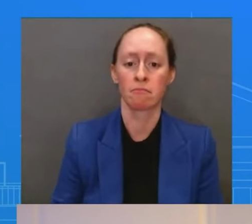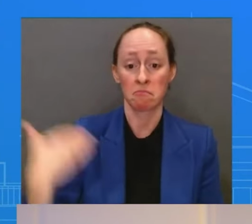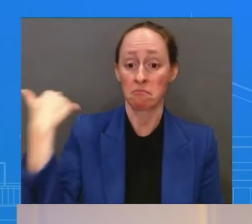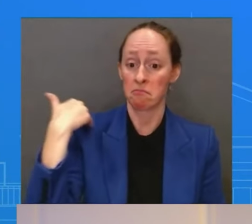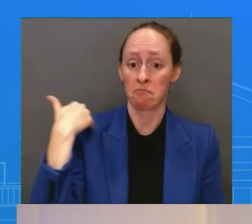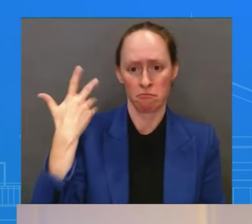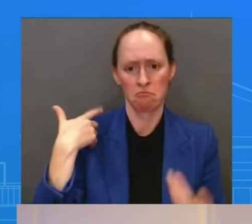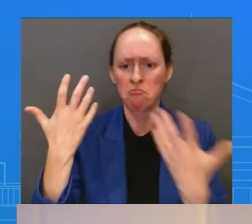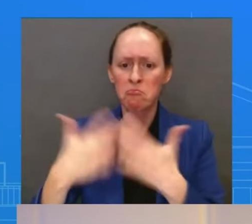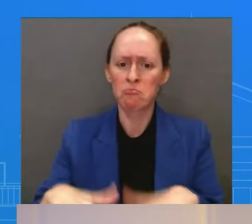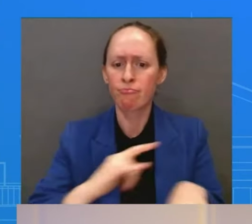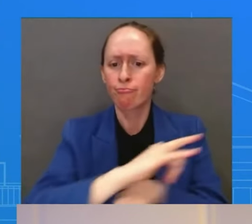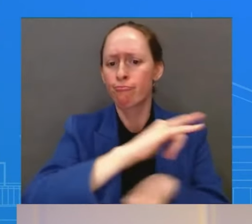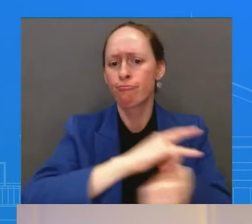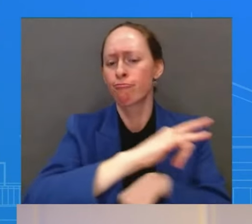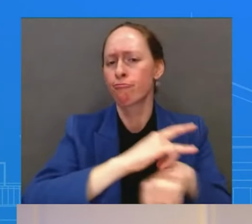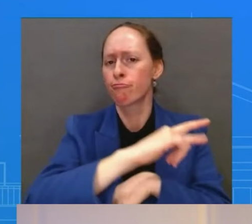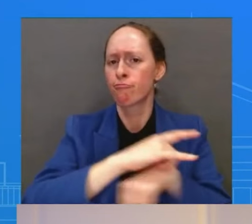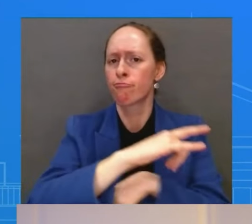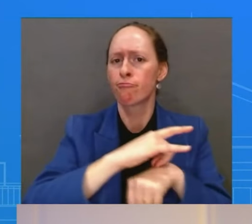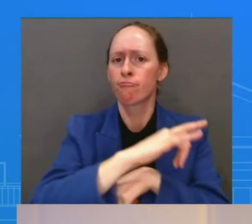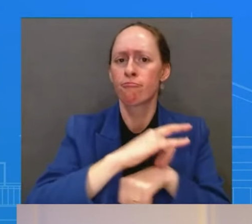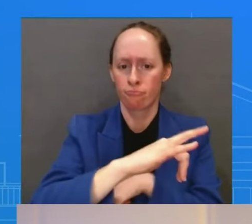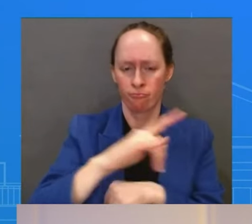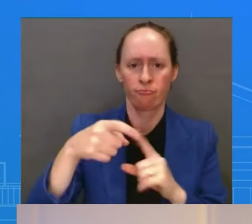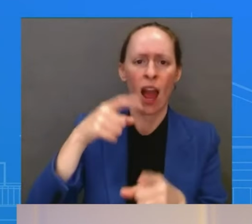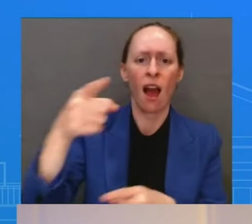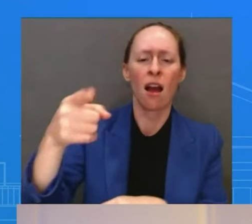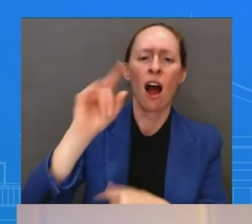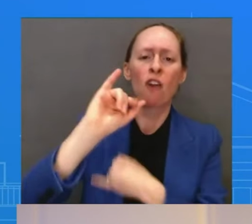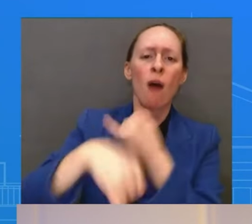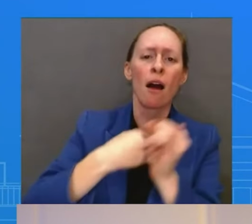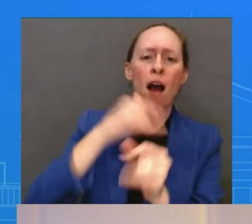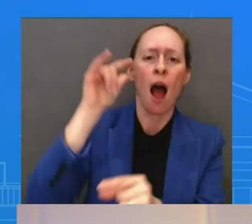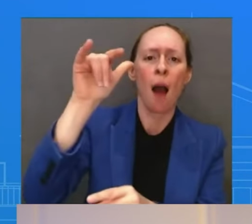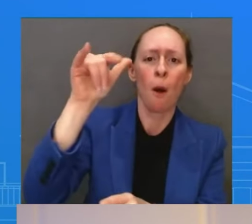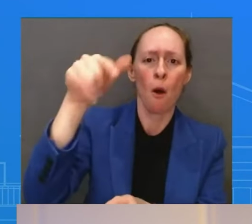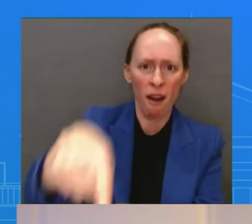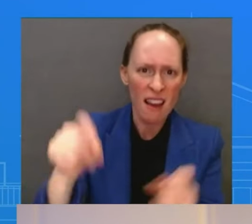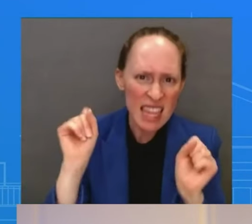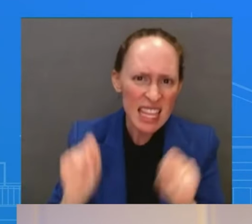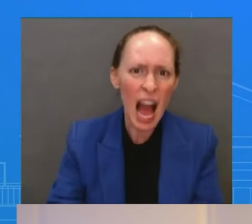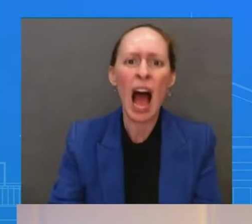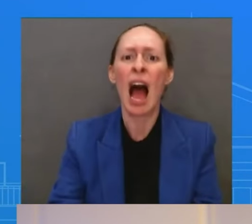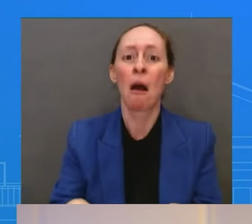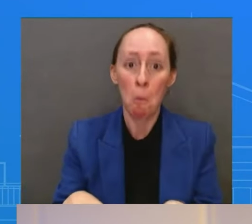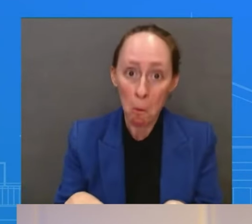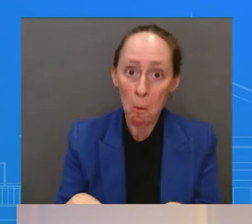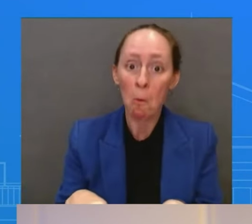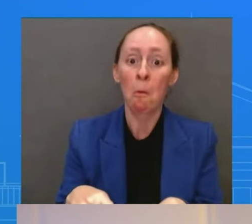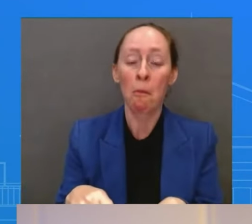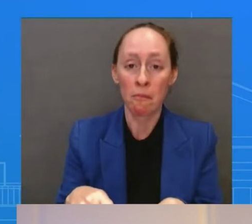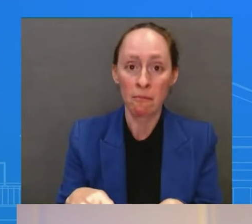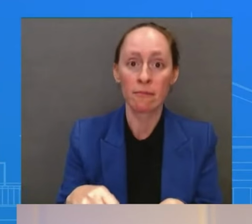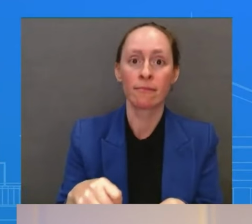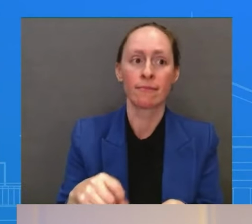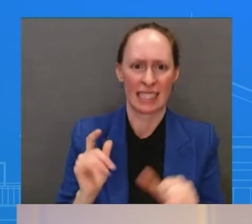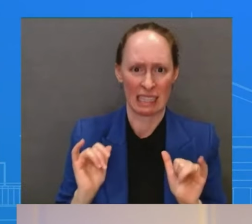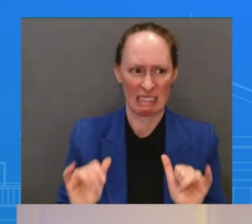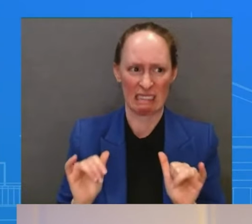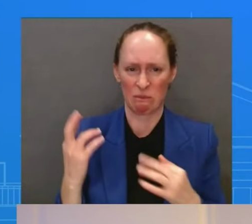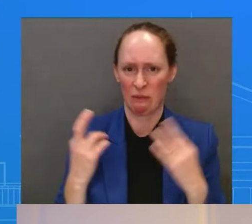and part of the reason why we're doing this is because we have such good communication with Americans, and we're having these conversations, and we realized that